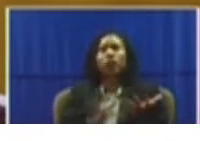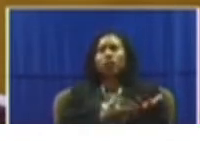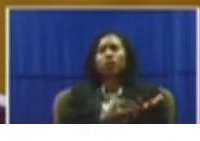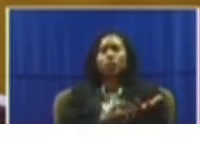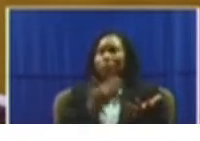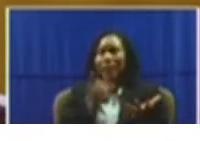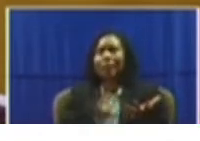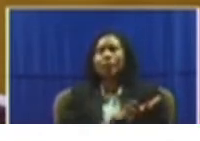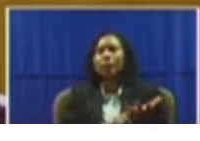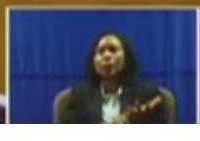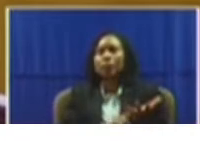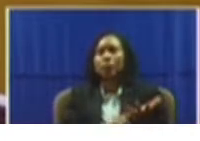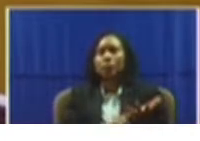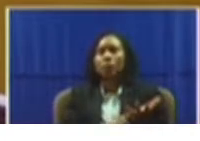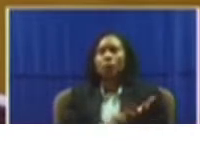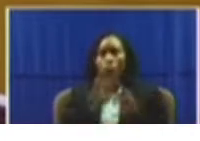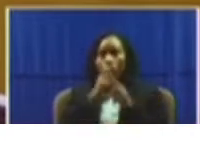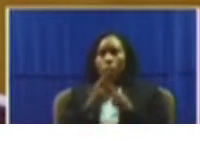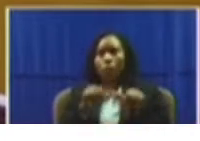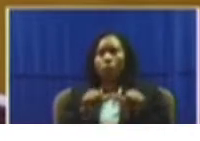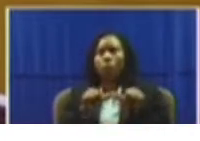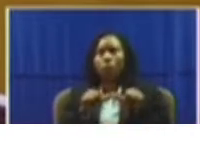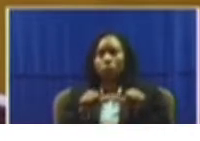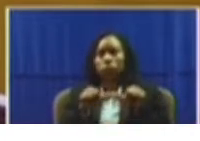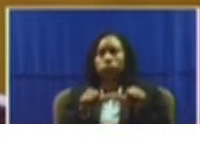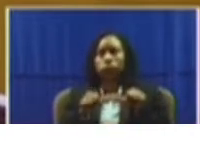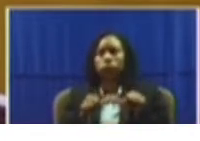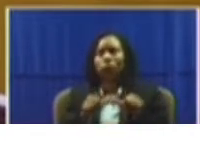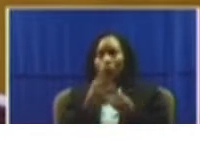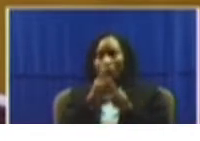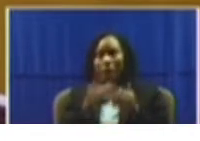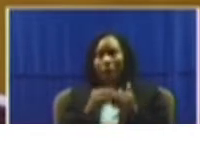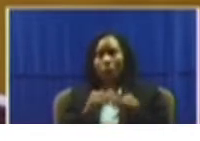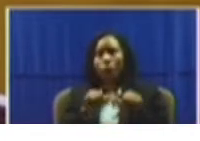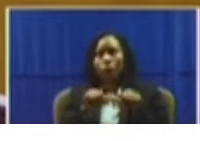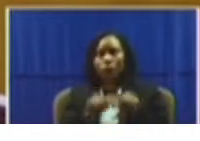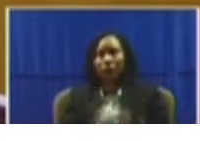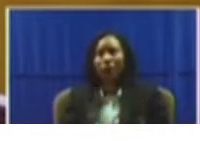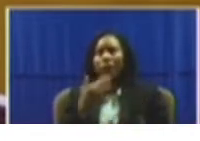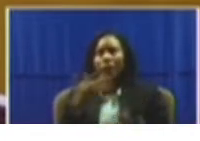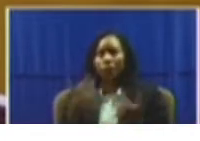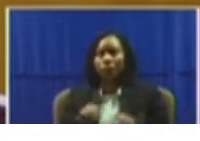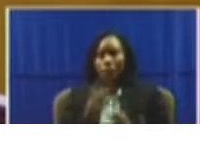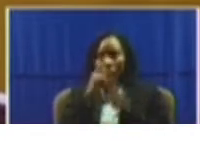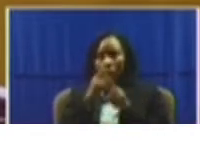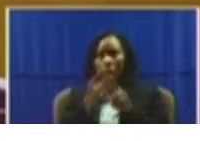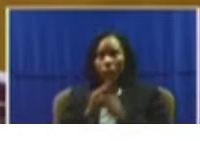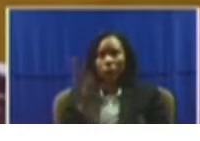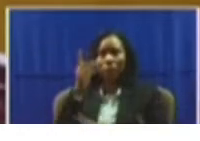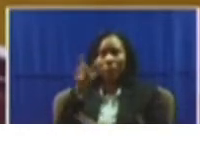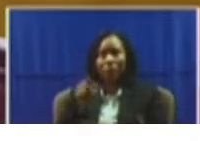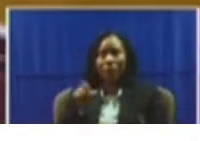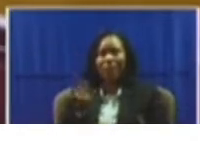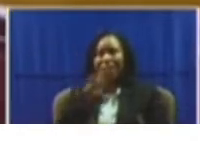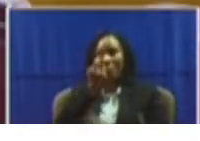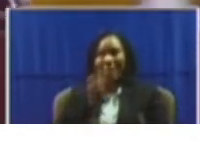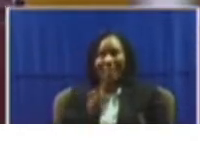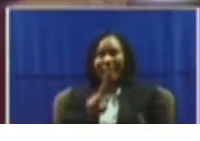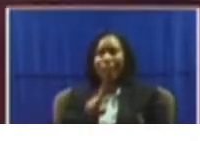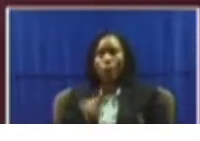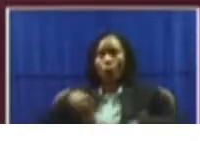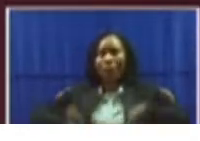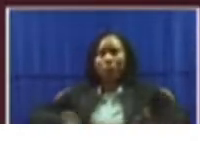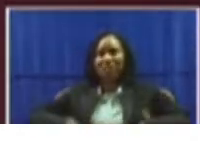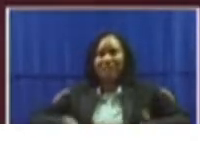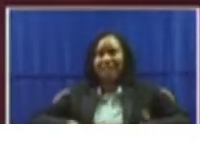members. Proceed, Honorable Tlakute. Thank you, Honorable Speaker. Therefore, the question of corruption is a matter